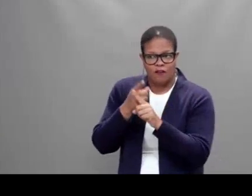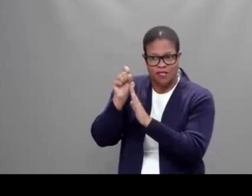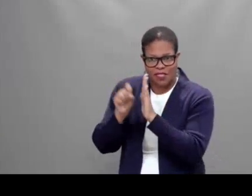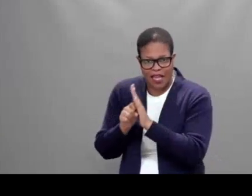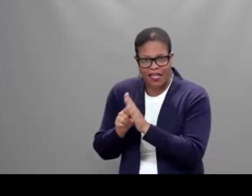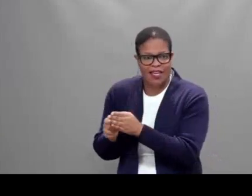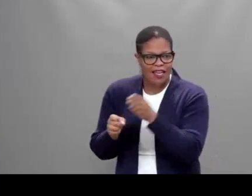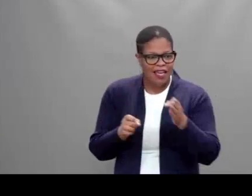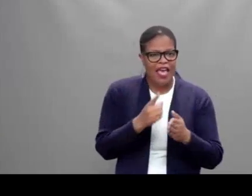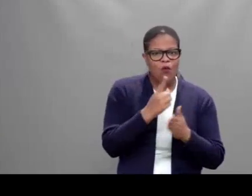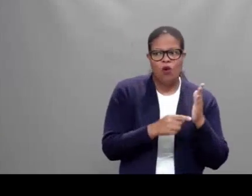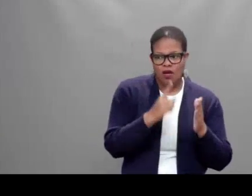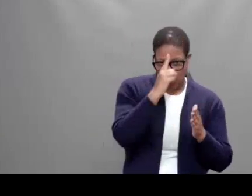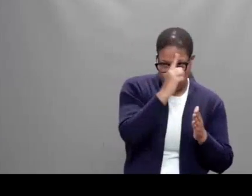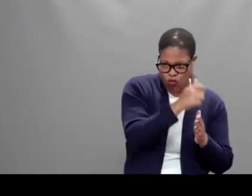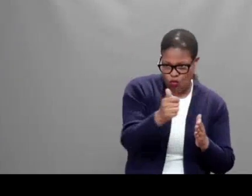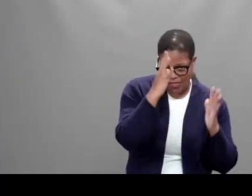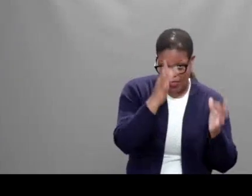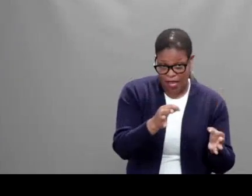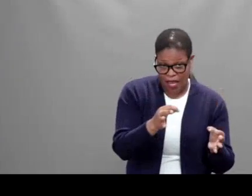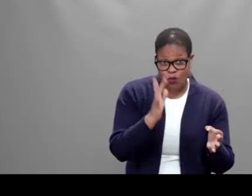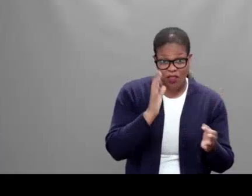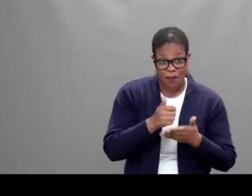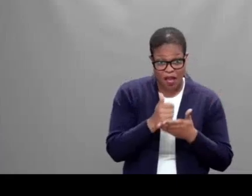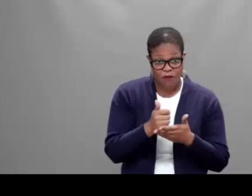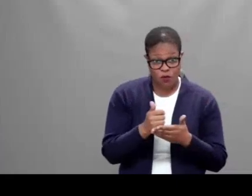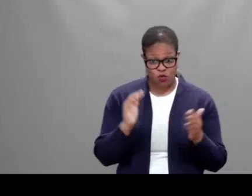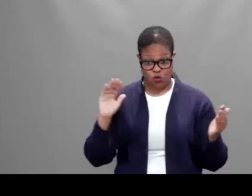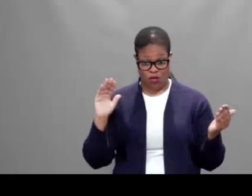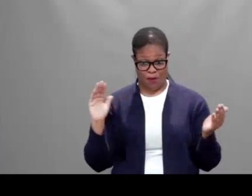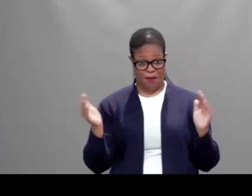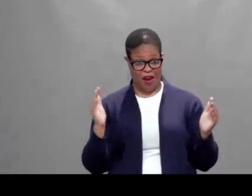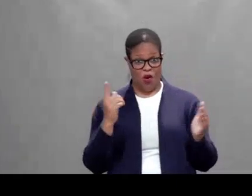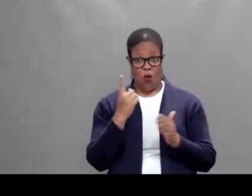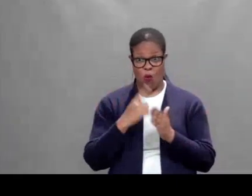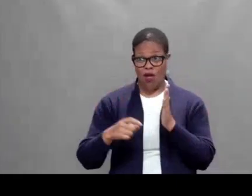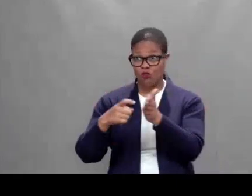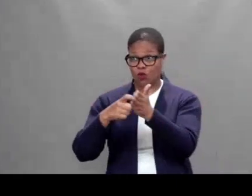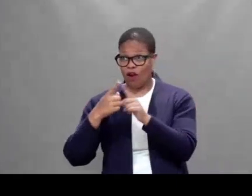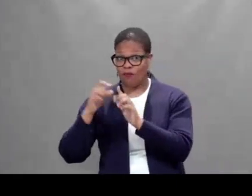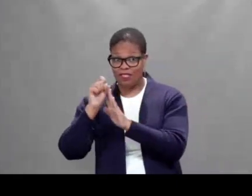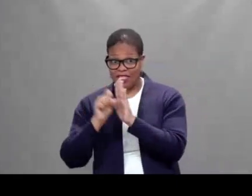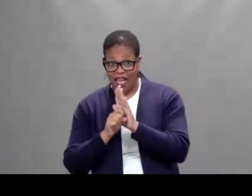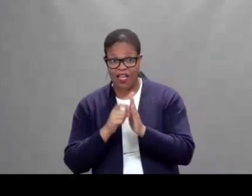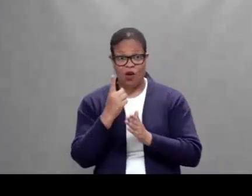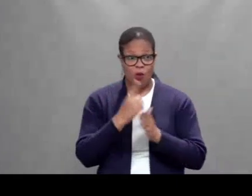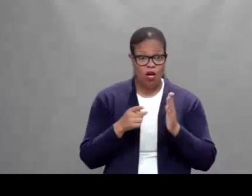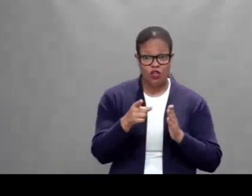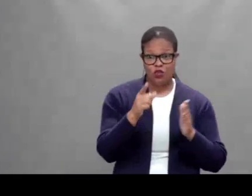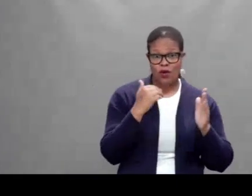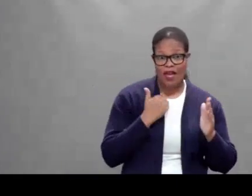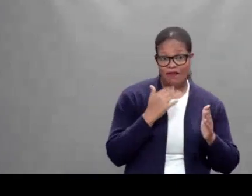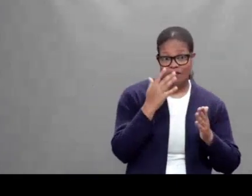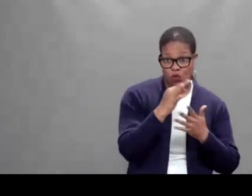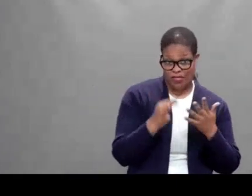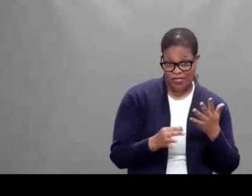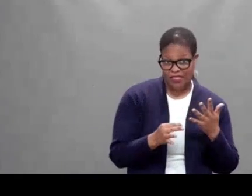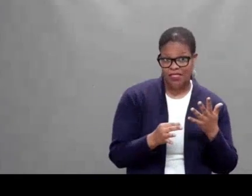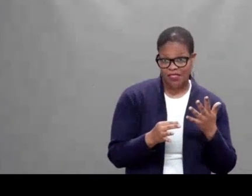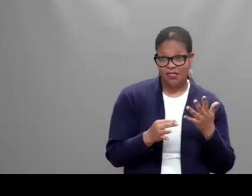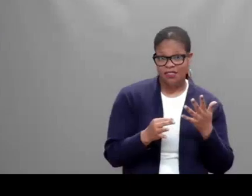have discretion. Okay. Would that help to clarify? Something that basically said, these